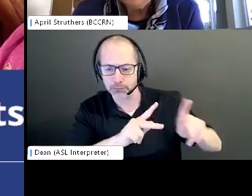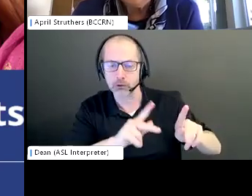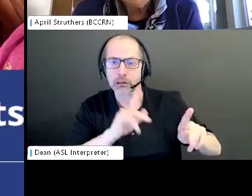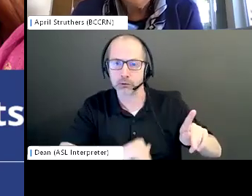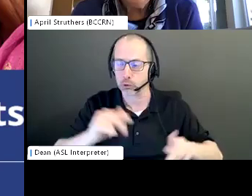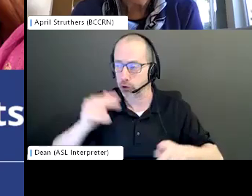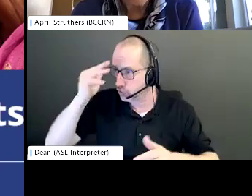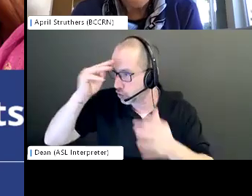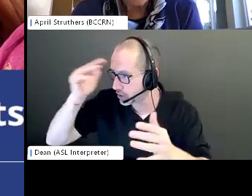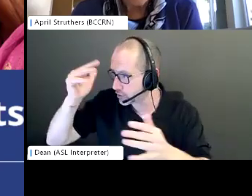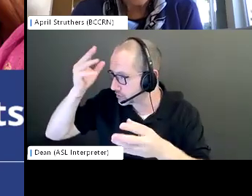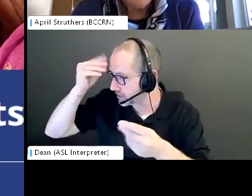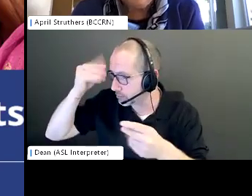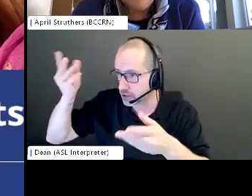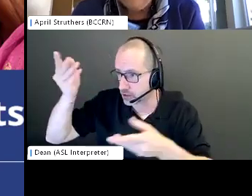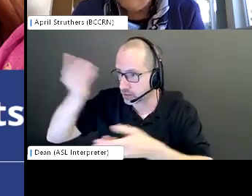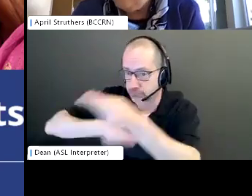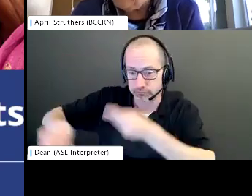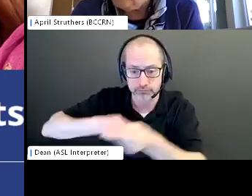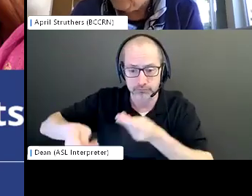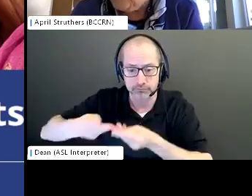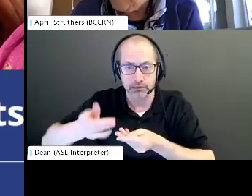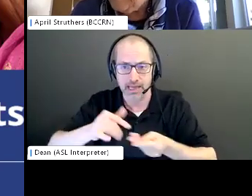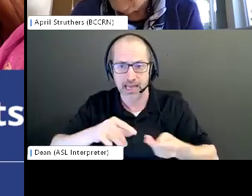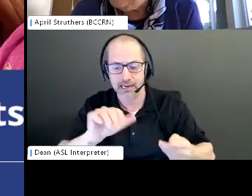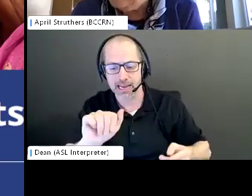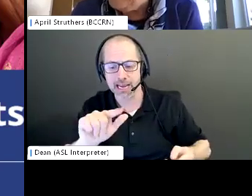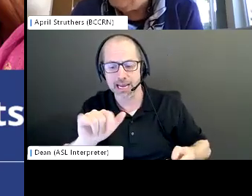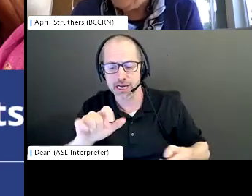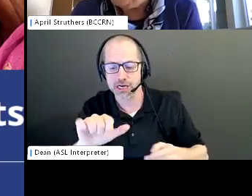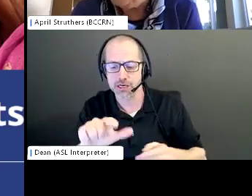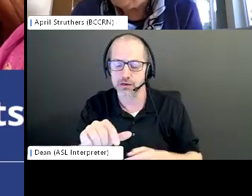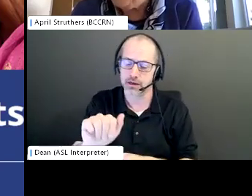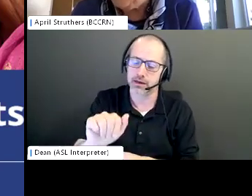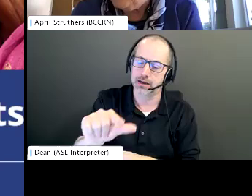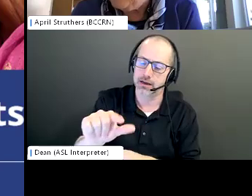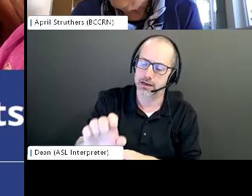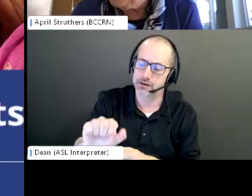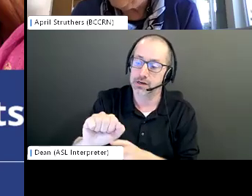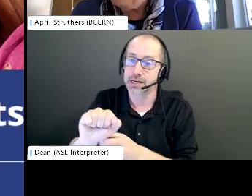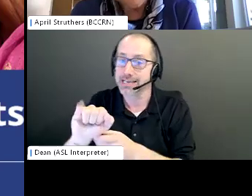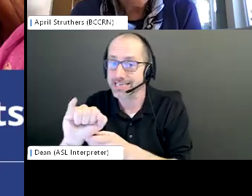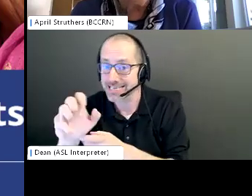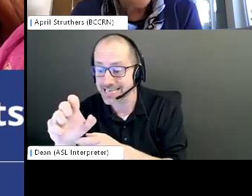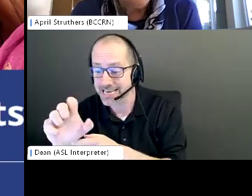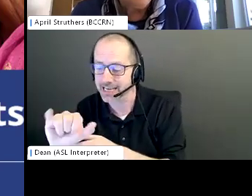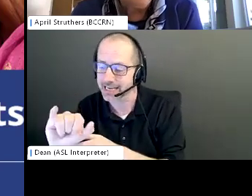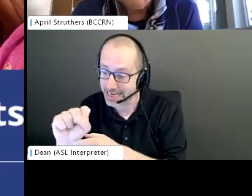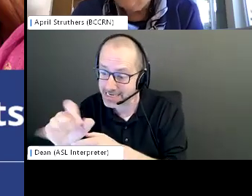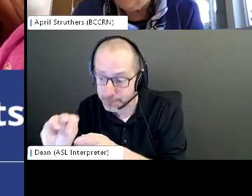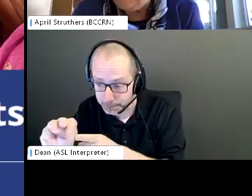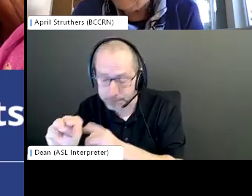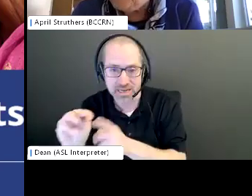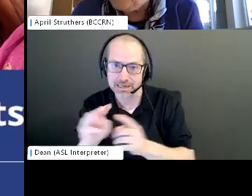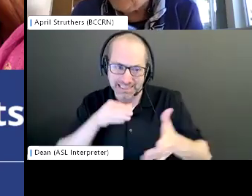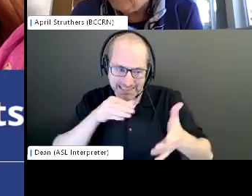this as a key ism in our world. And it is deeply entrenched, we know. So it's something that we continue